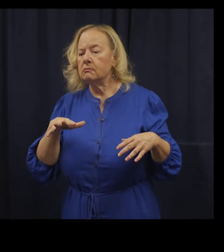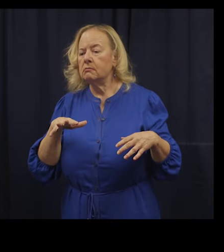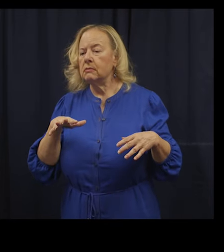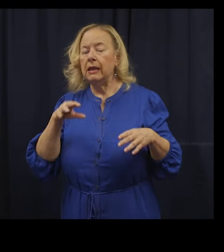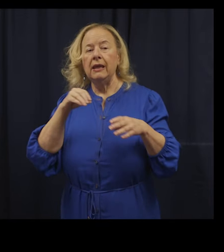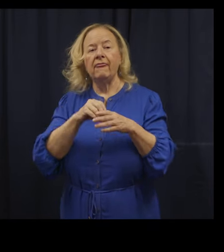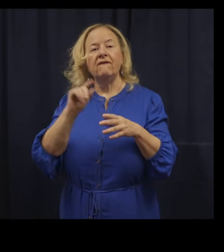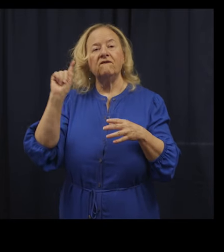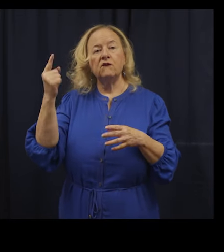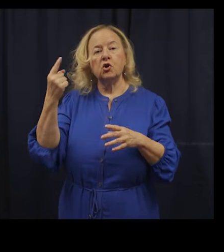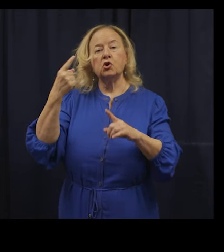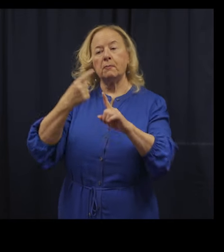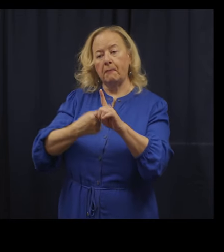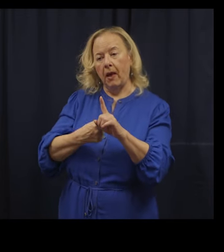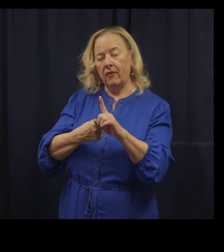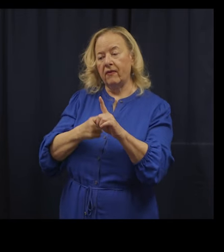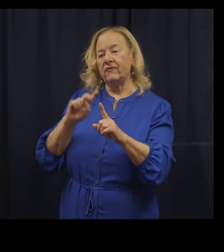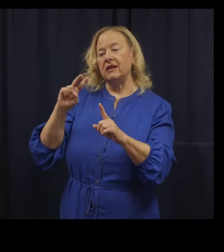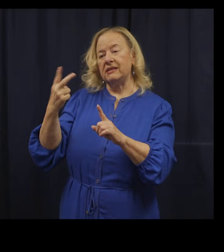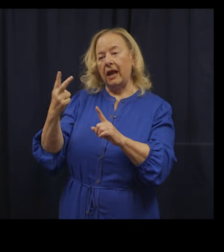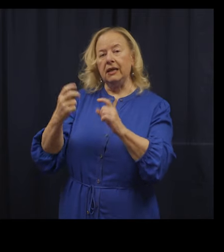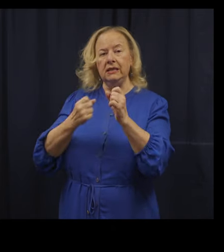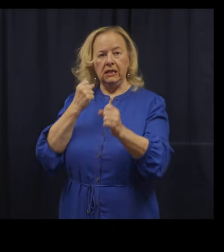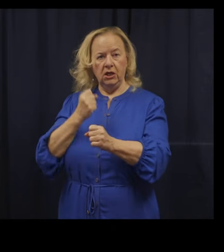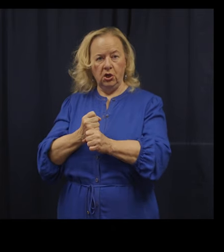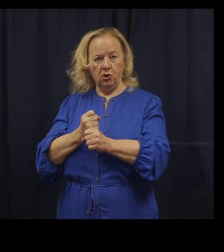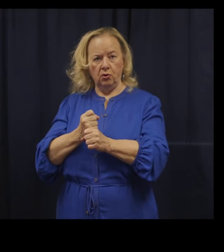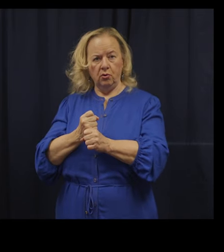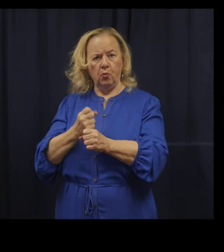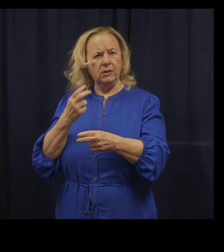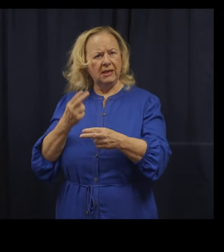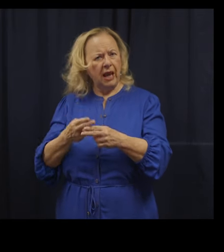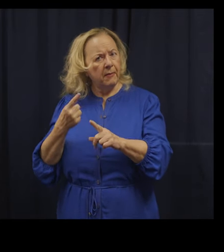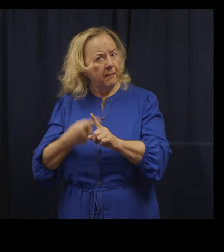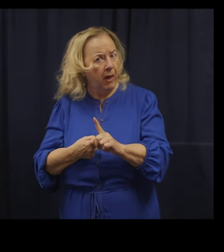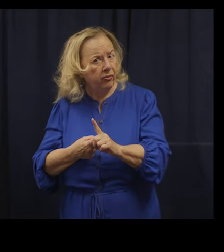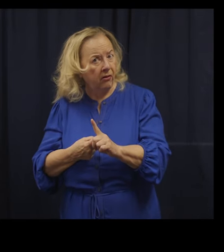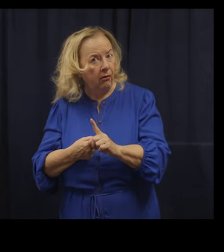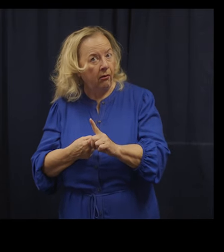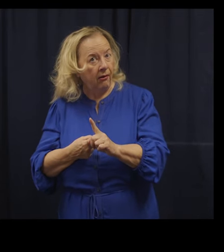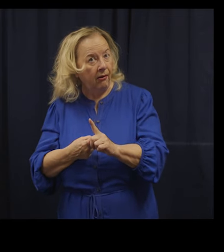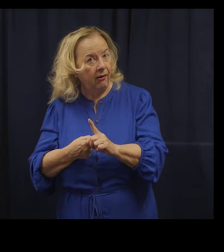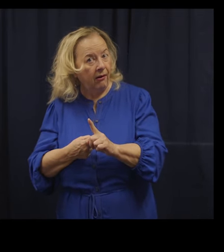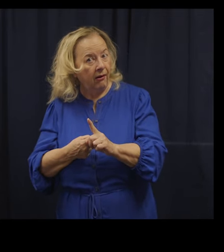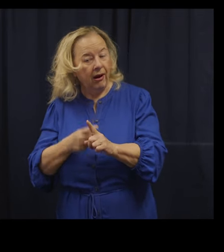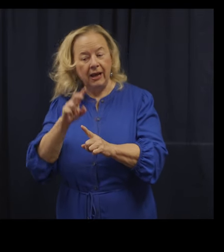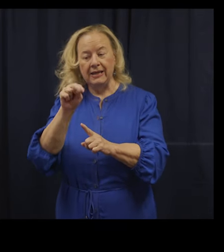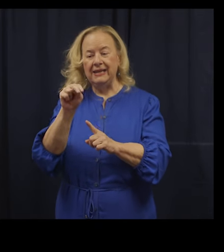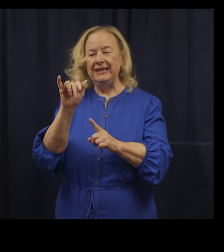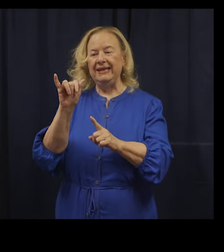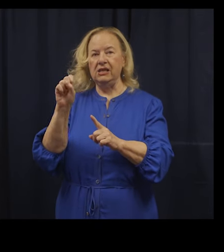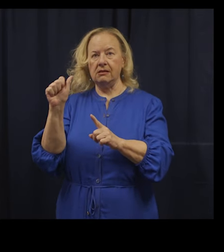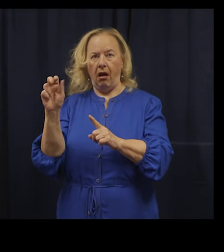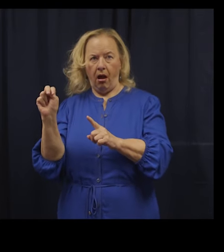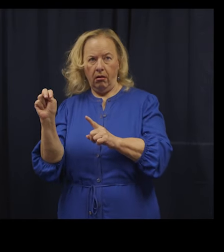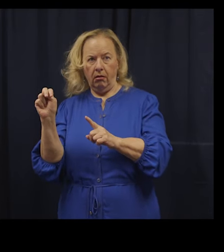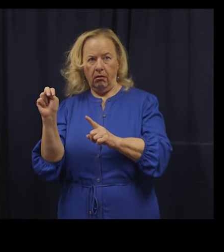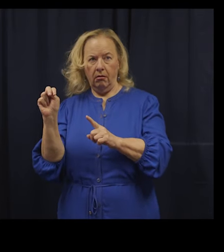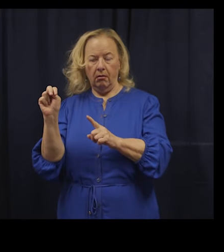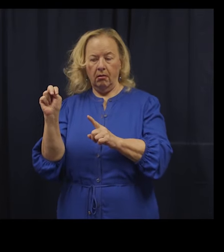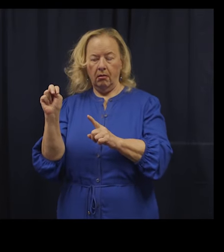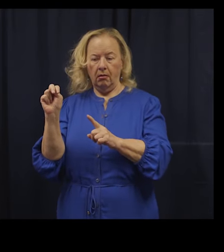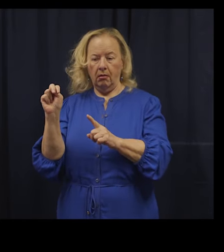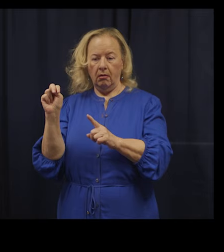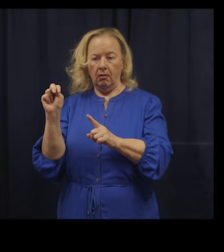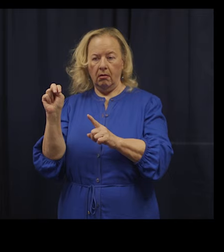the first month of the second year. Okay, what's the name of the month? Nisan, okay, and they left